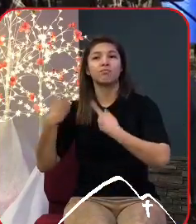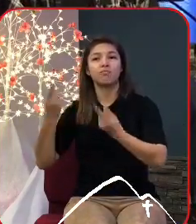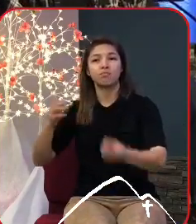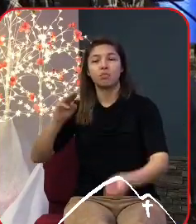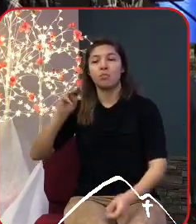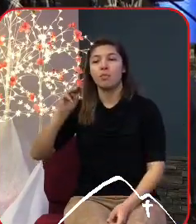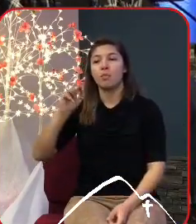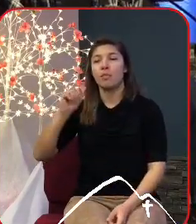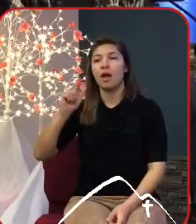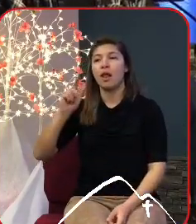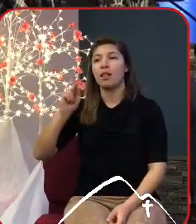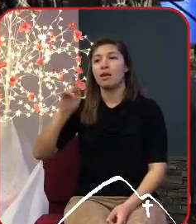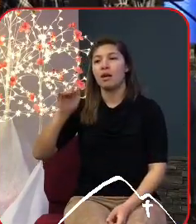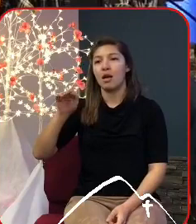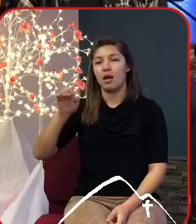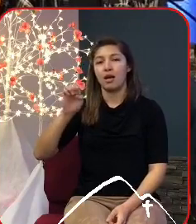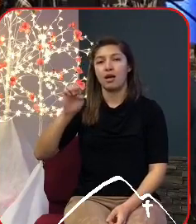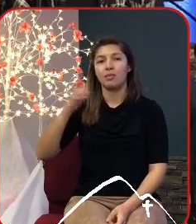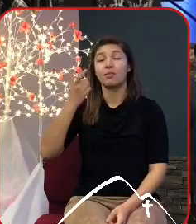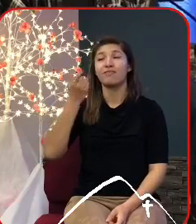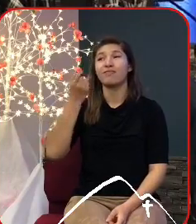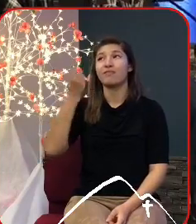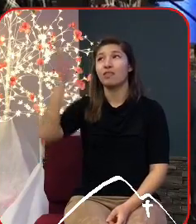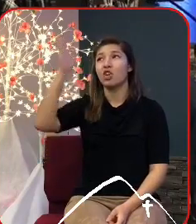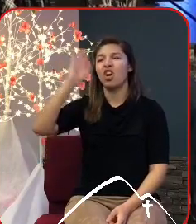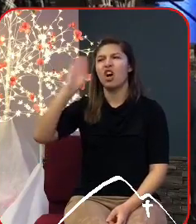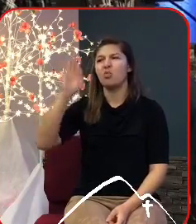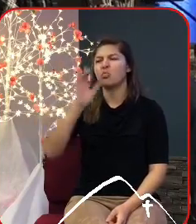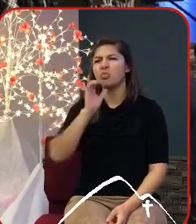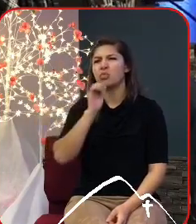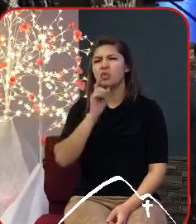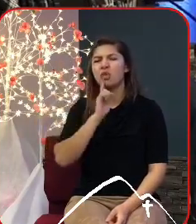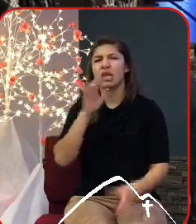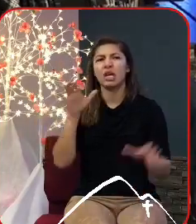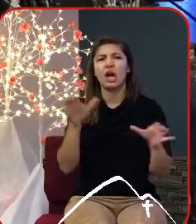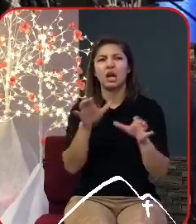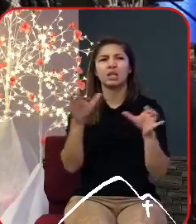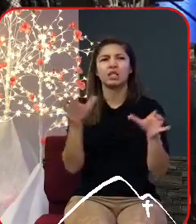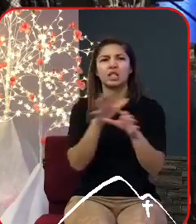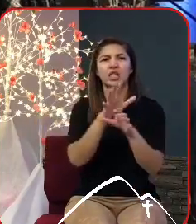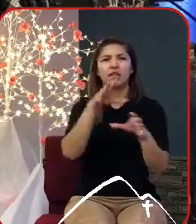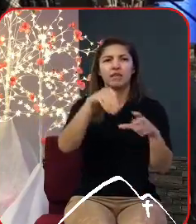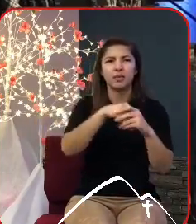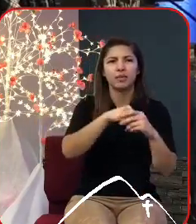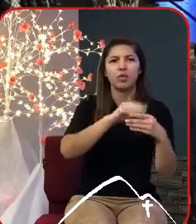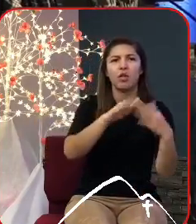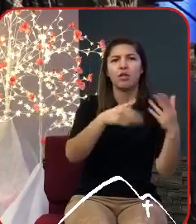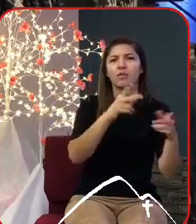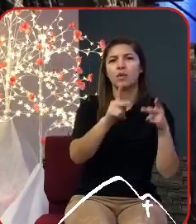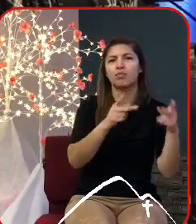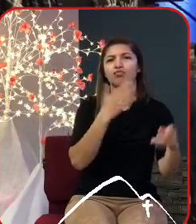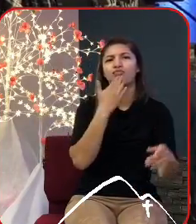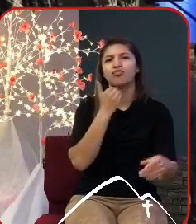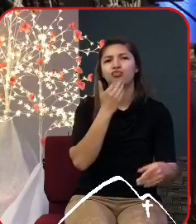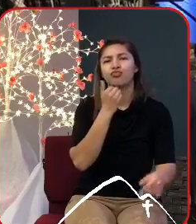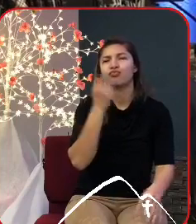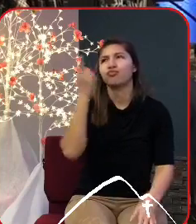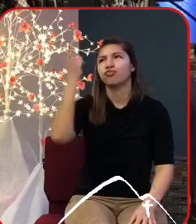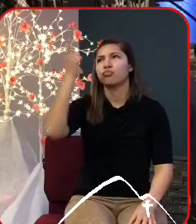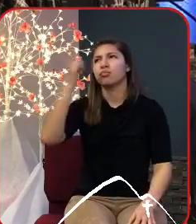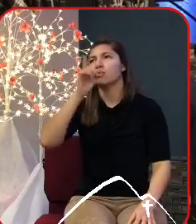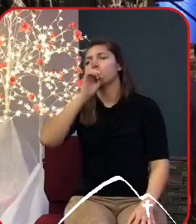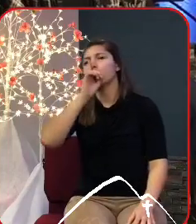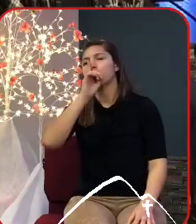silence where God had not really been evident in the lives of the Jewish people. And they saw